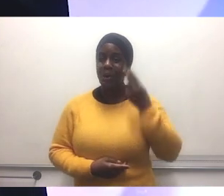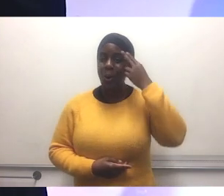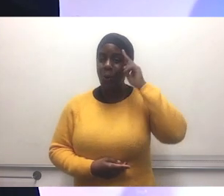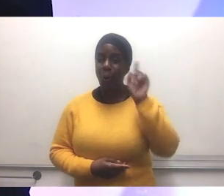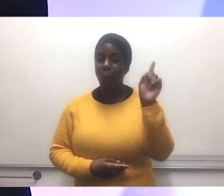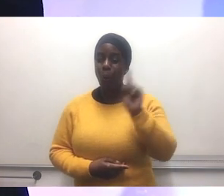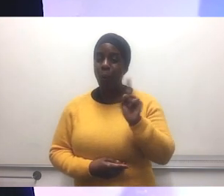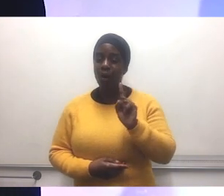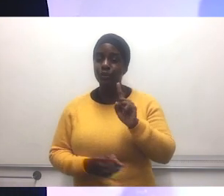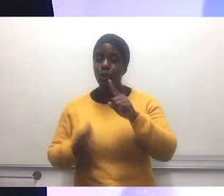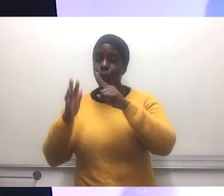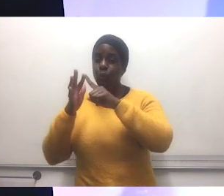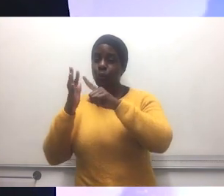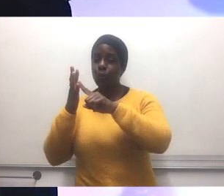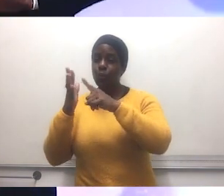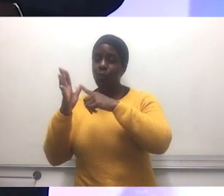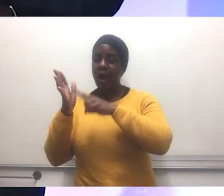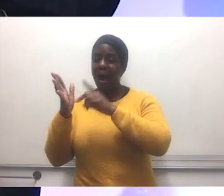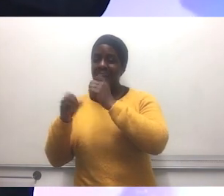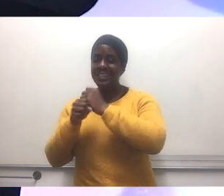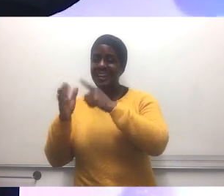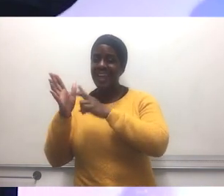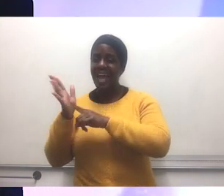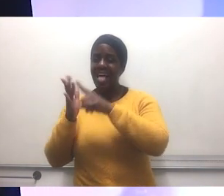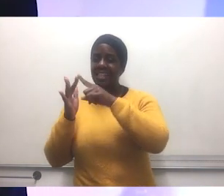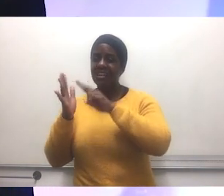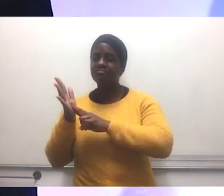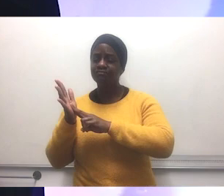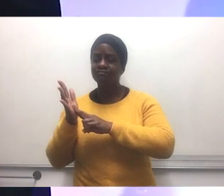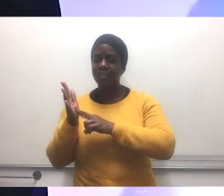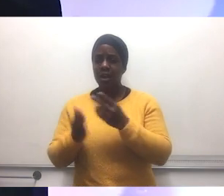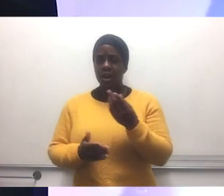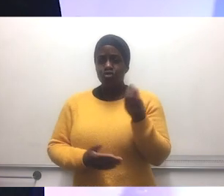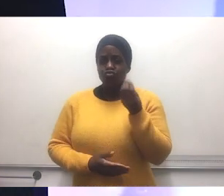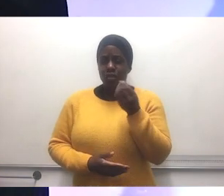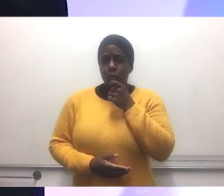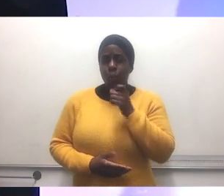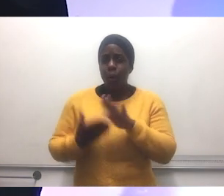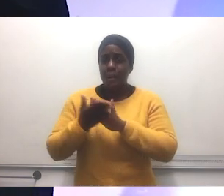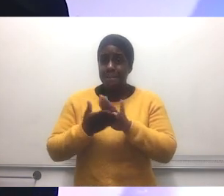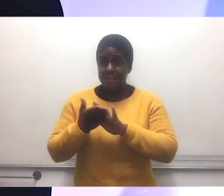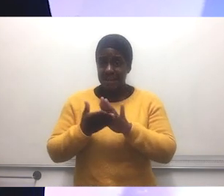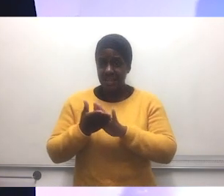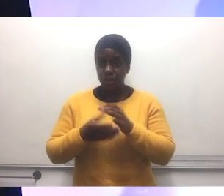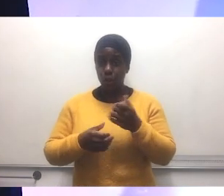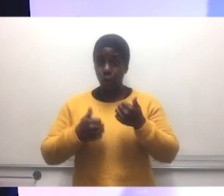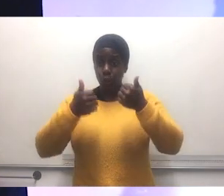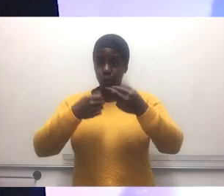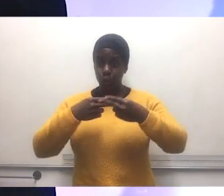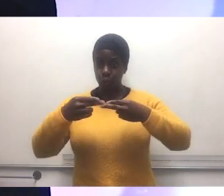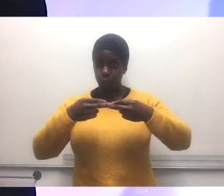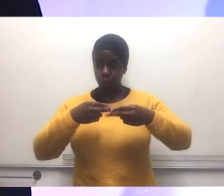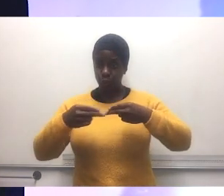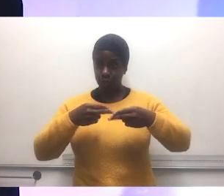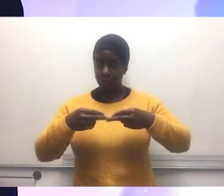called the Evangelion. Yes, it's called the gospel. The gospel is the good news of